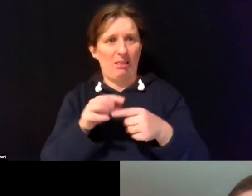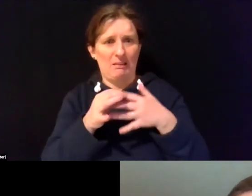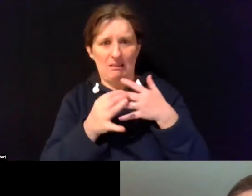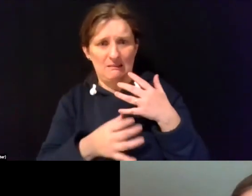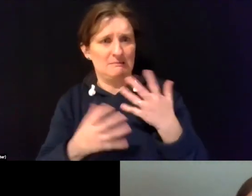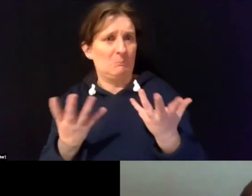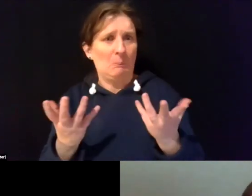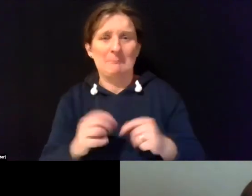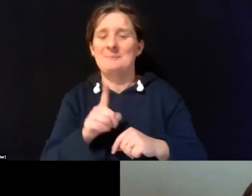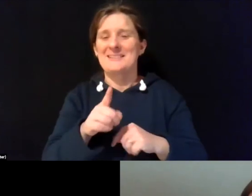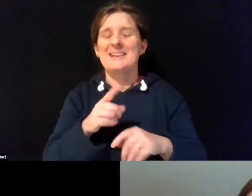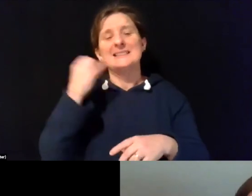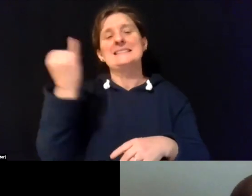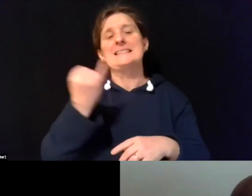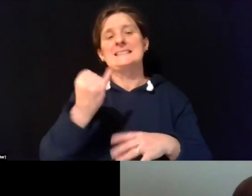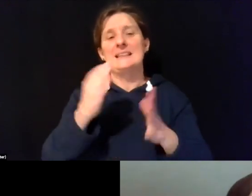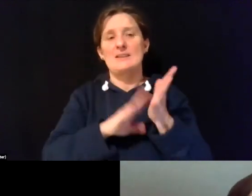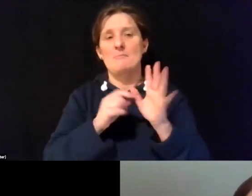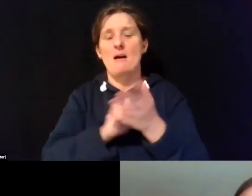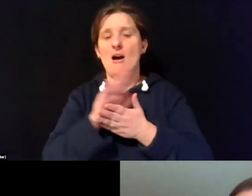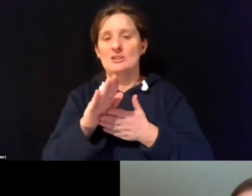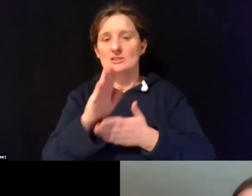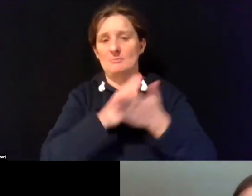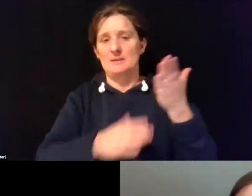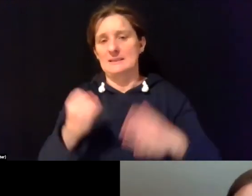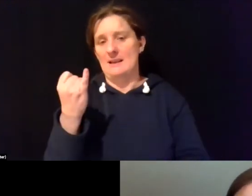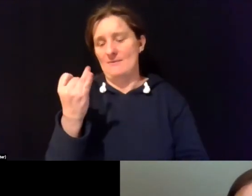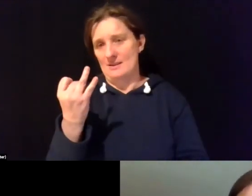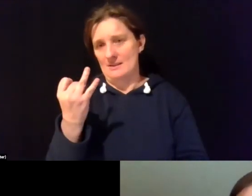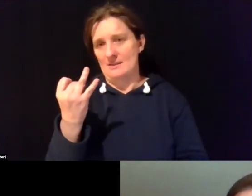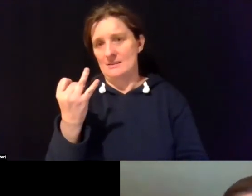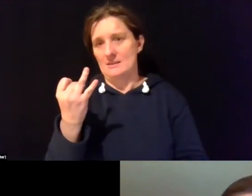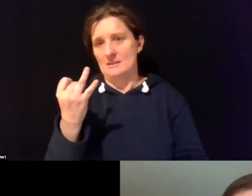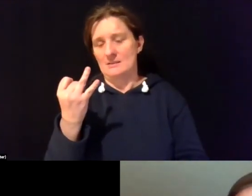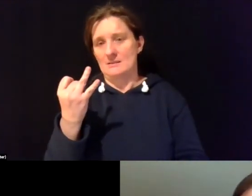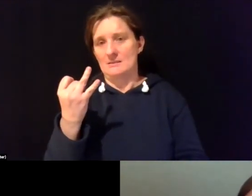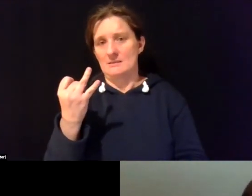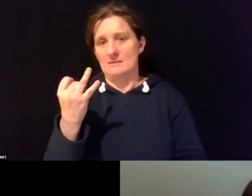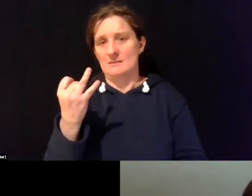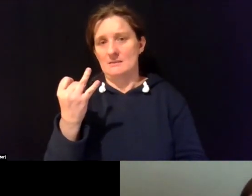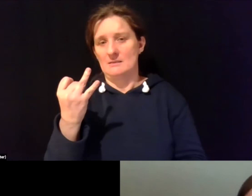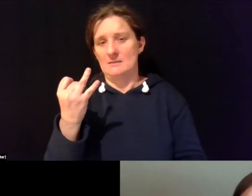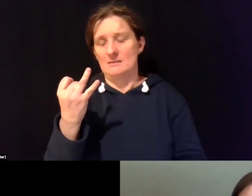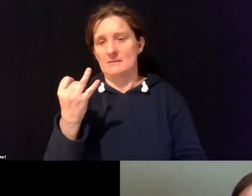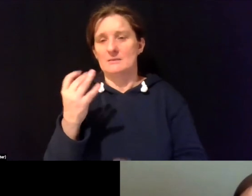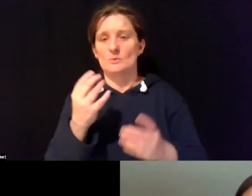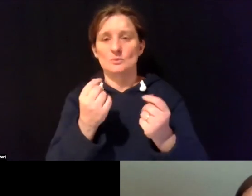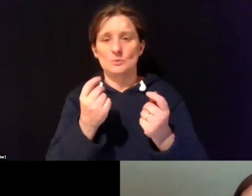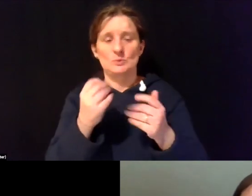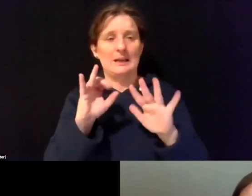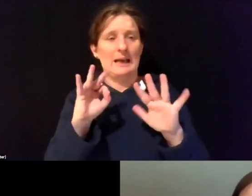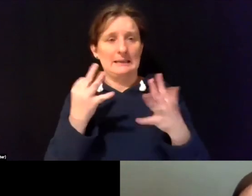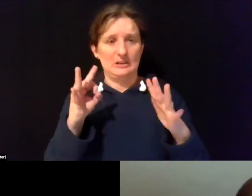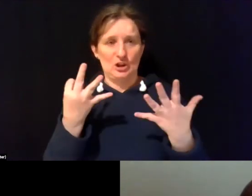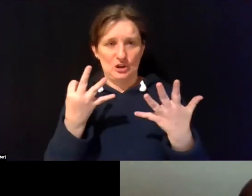a treat. That's on the 16th of March at 7:30. So with that, it is almost 8 o'clock. I will